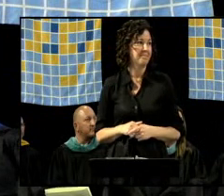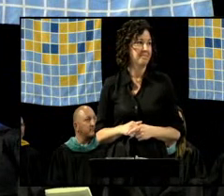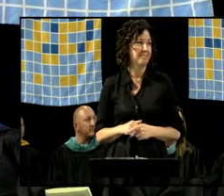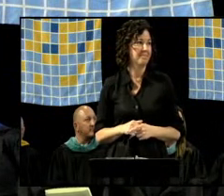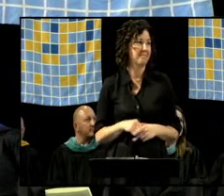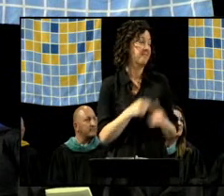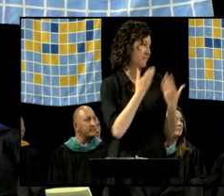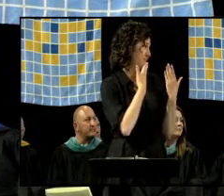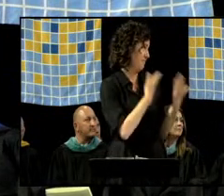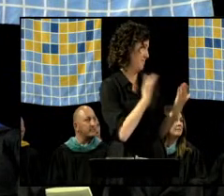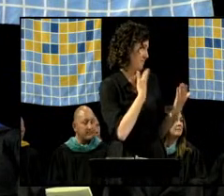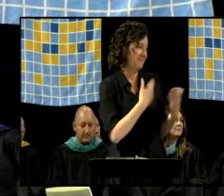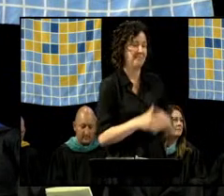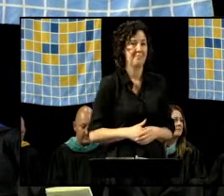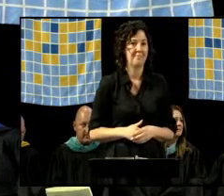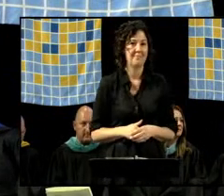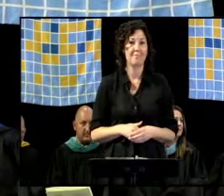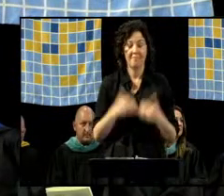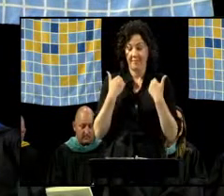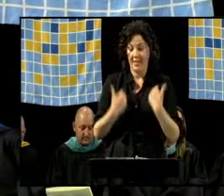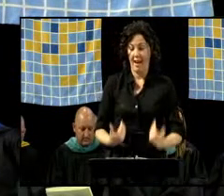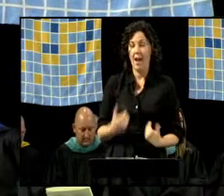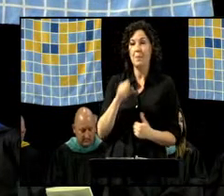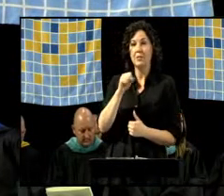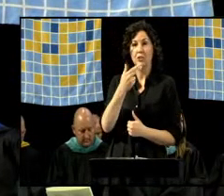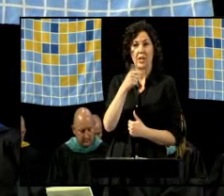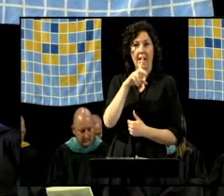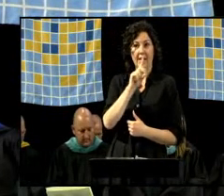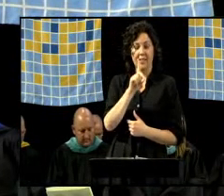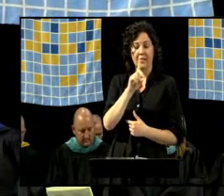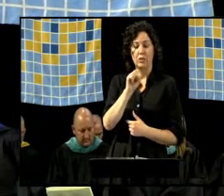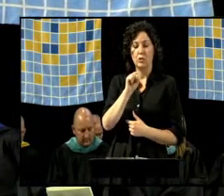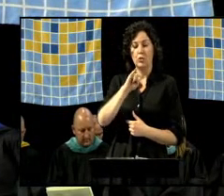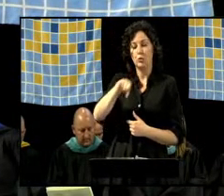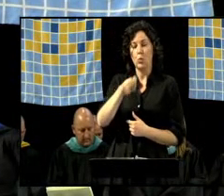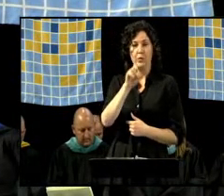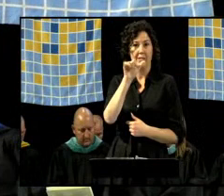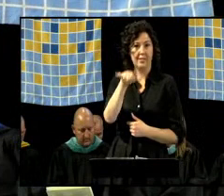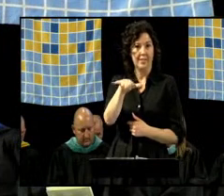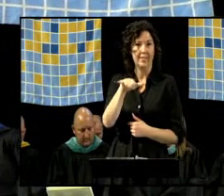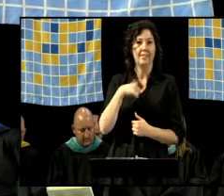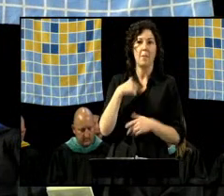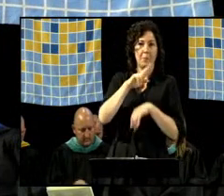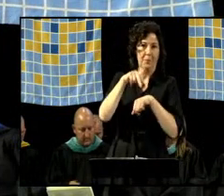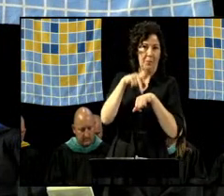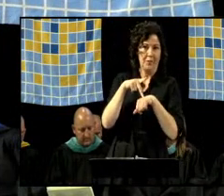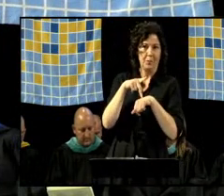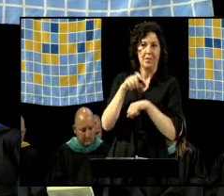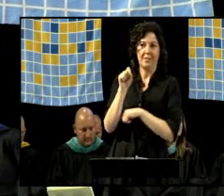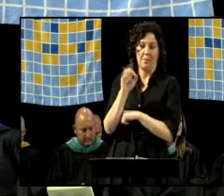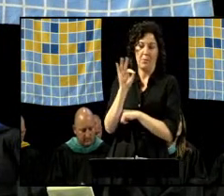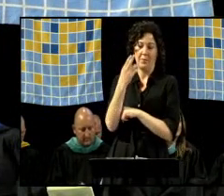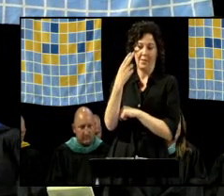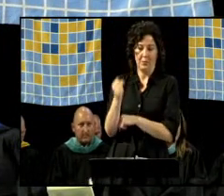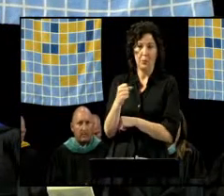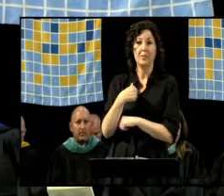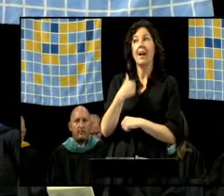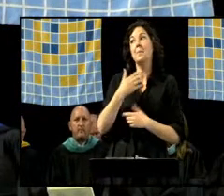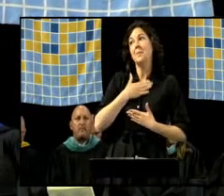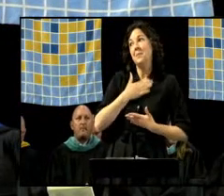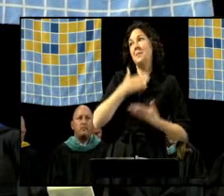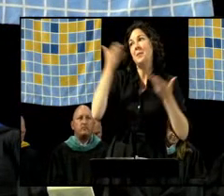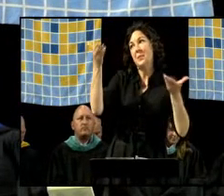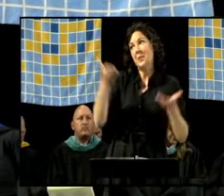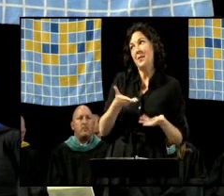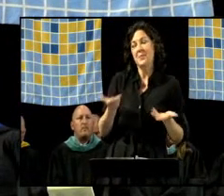Thank you, Amelia. My name is Shan Josie, principal of South Florence High School, and it is a pleasure to welcome you to our commencement